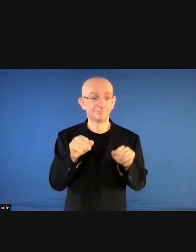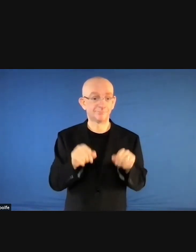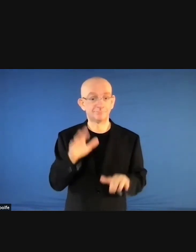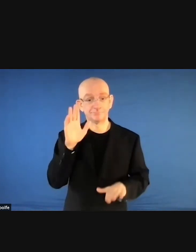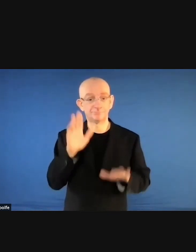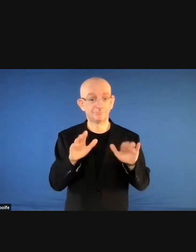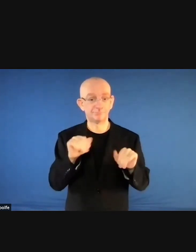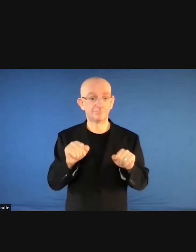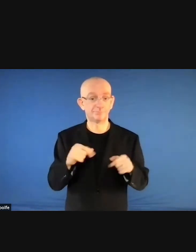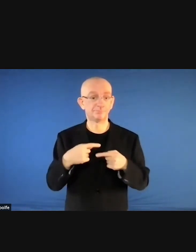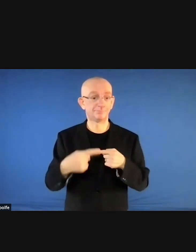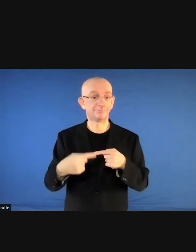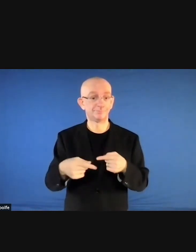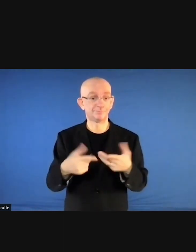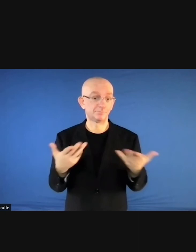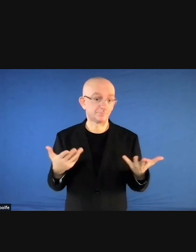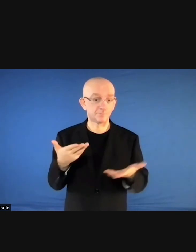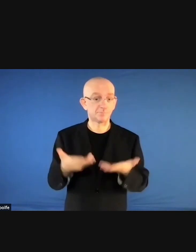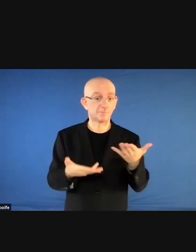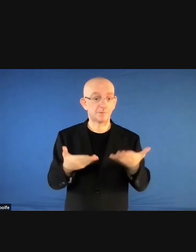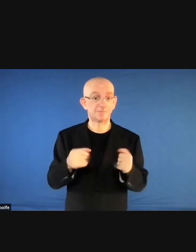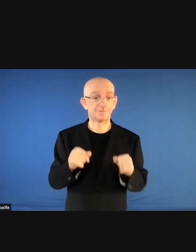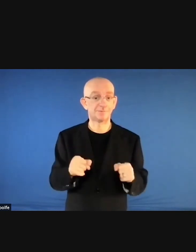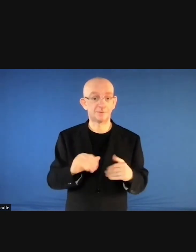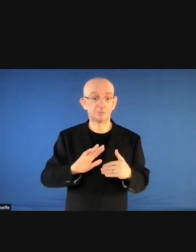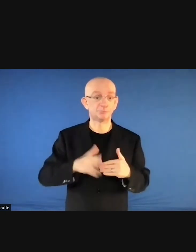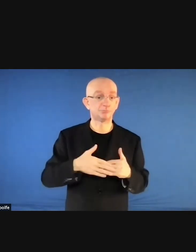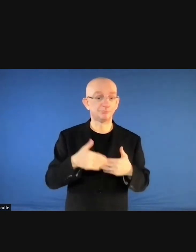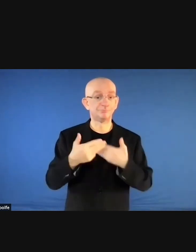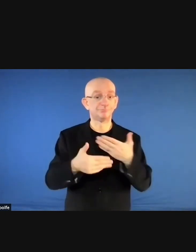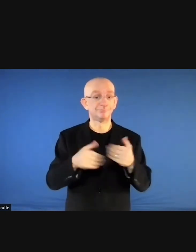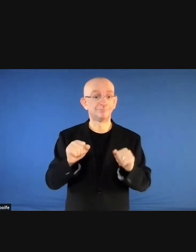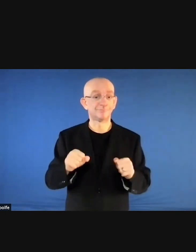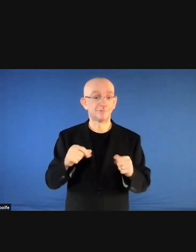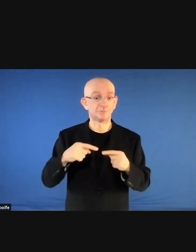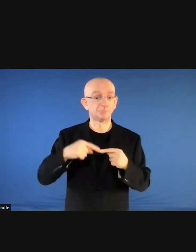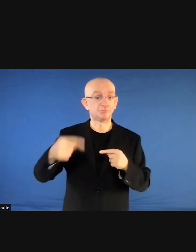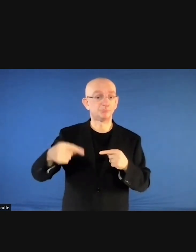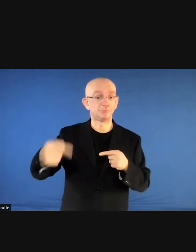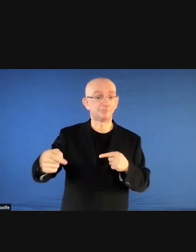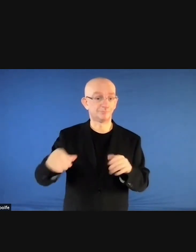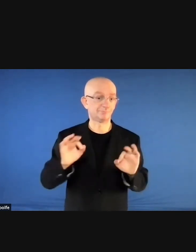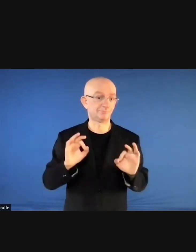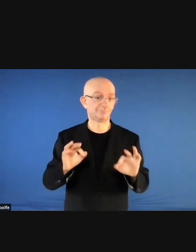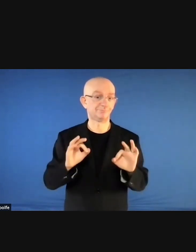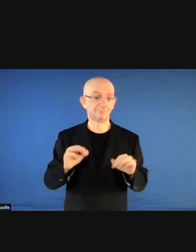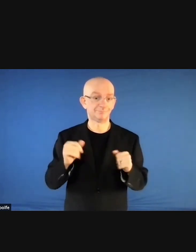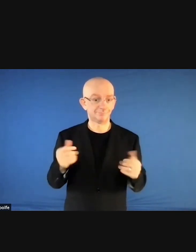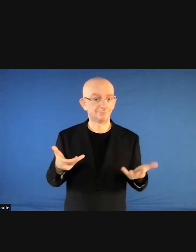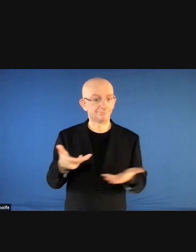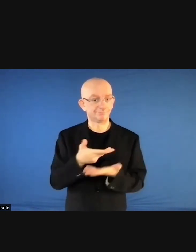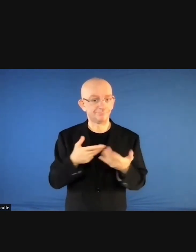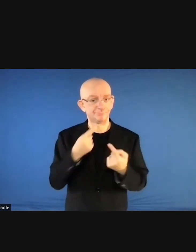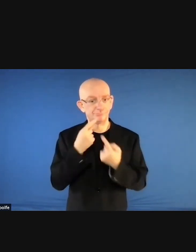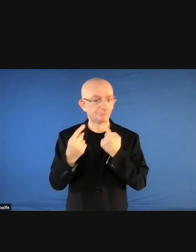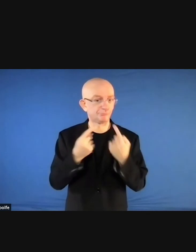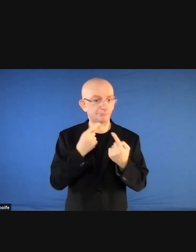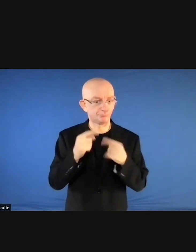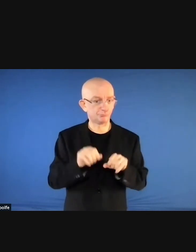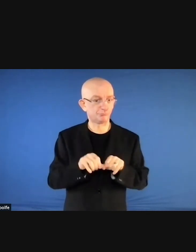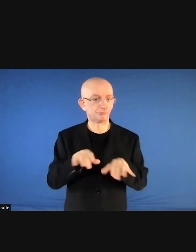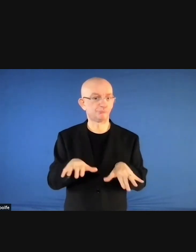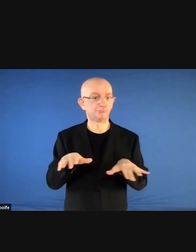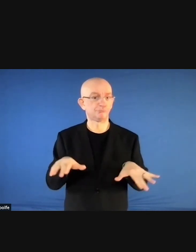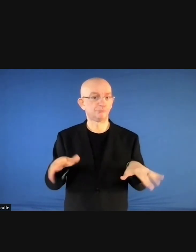event. As part of the follow-up, it would be great to keep the discussion going, perhaps in the PHAP online